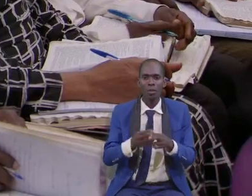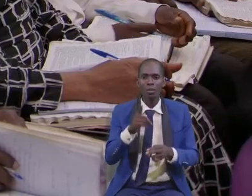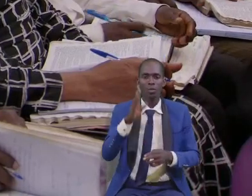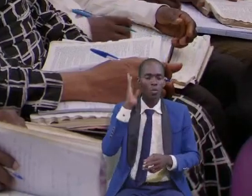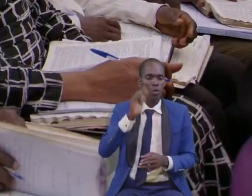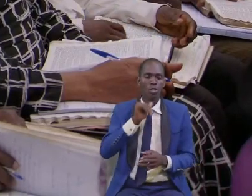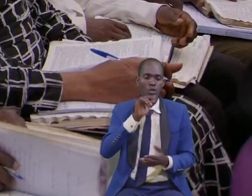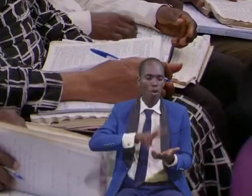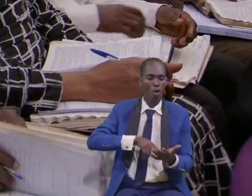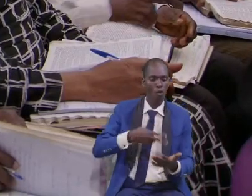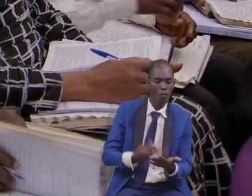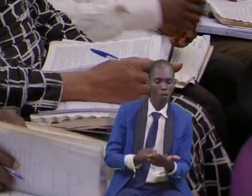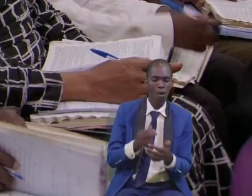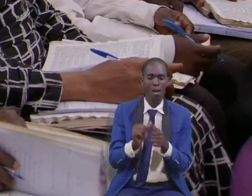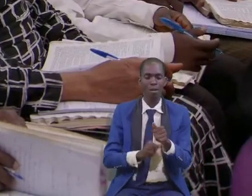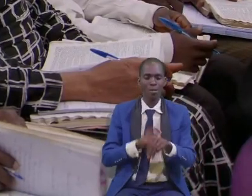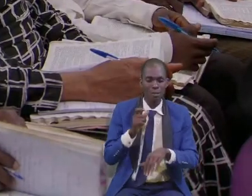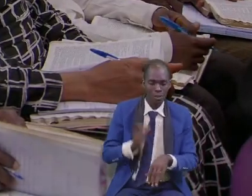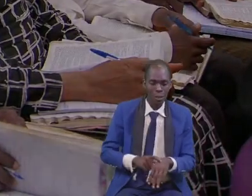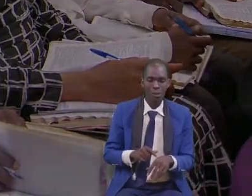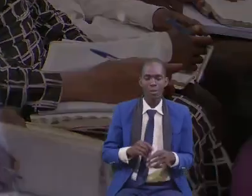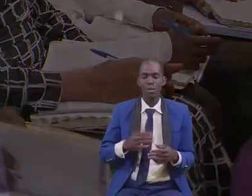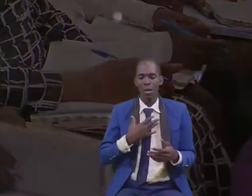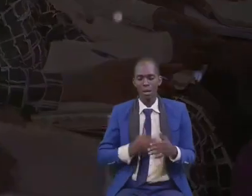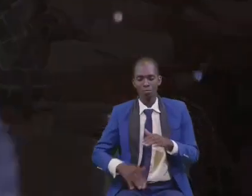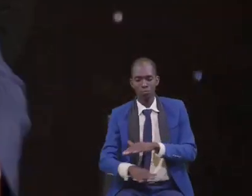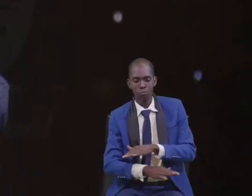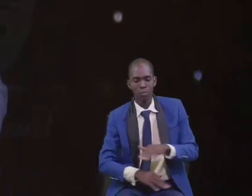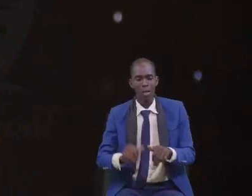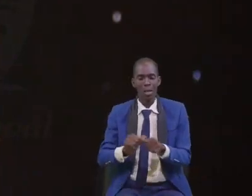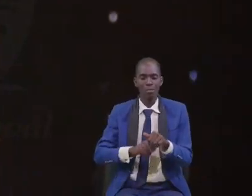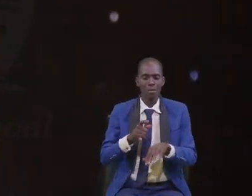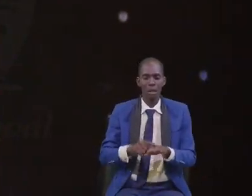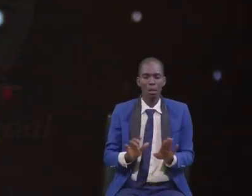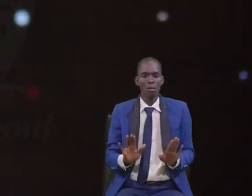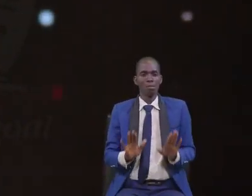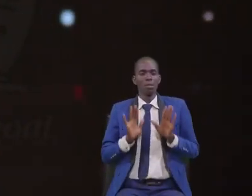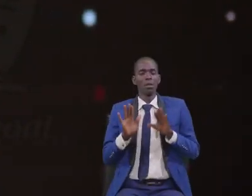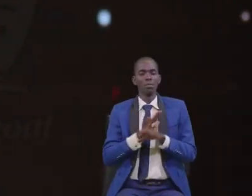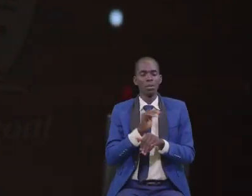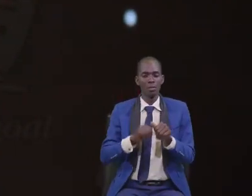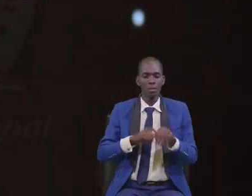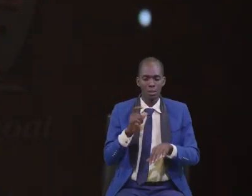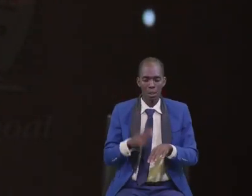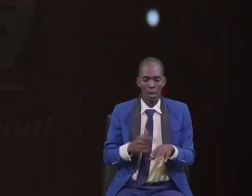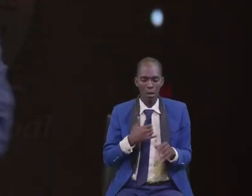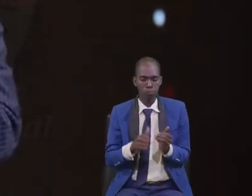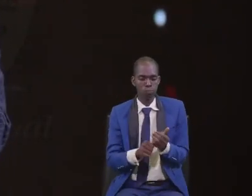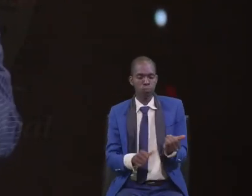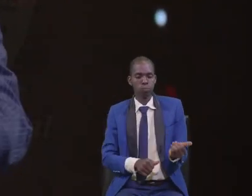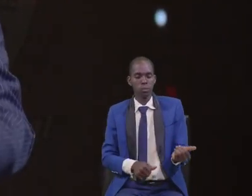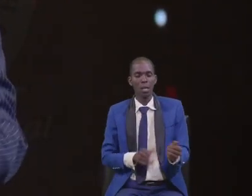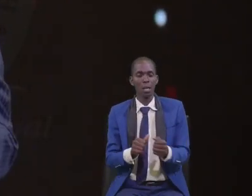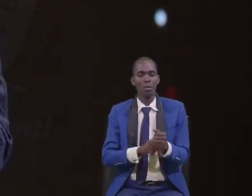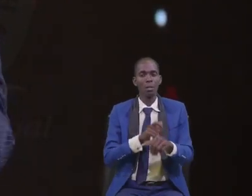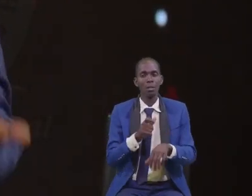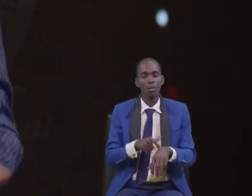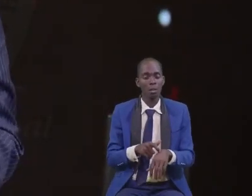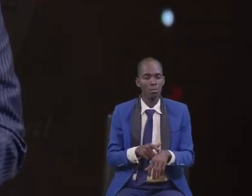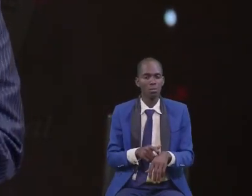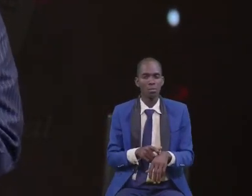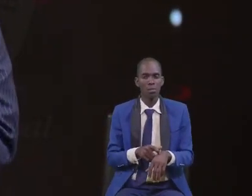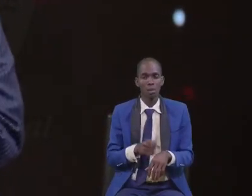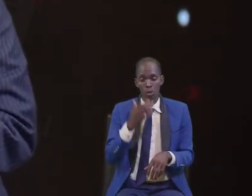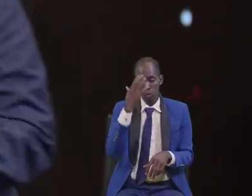every time, and cringing every time, and fearful every time, and backsliding every time. You know, there are, they